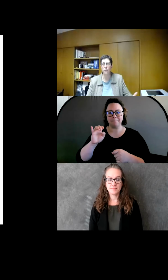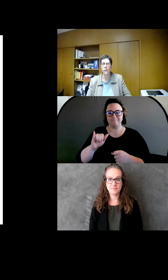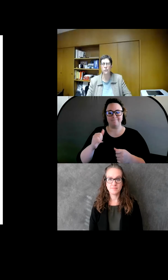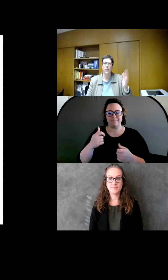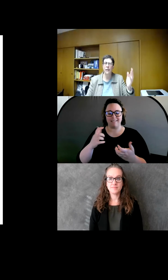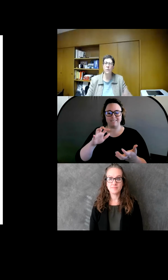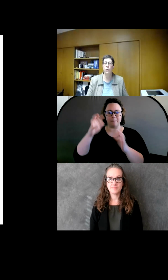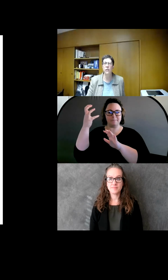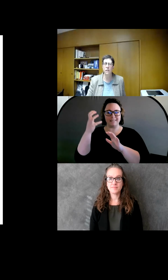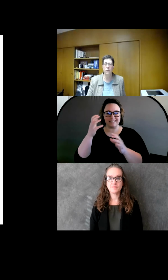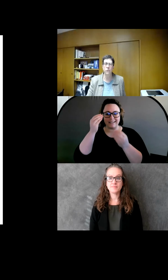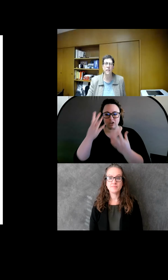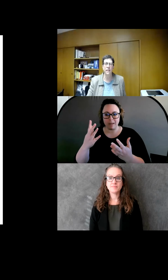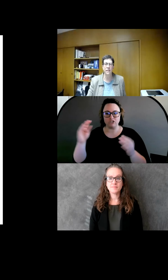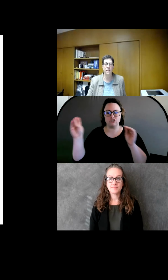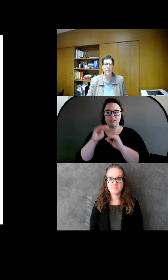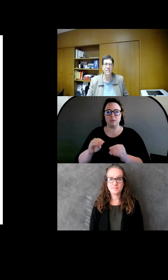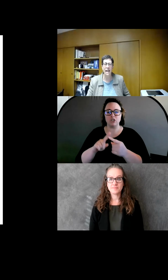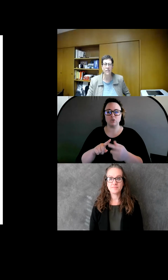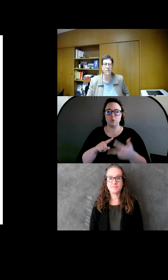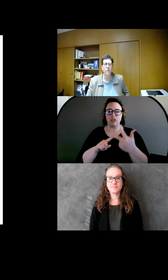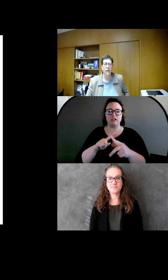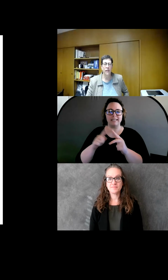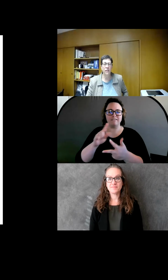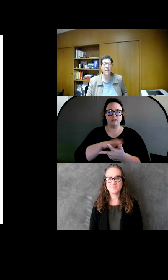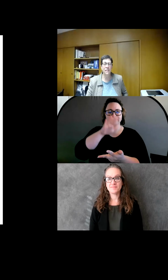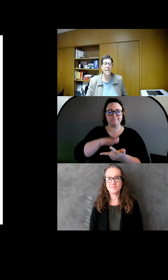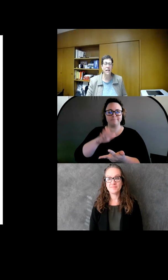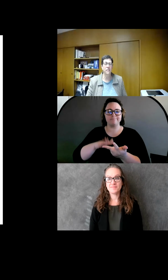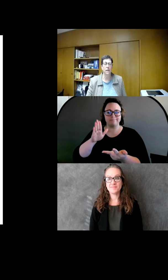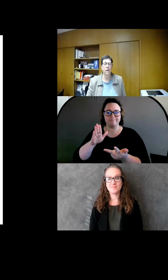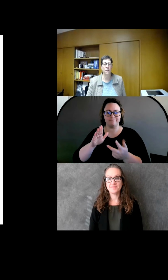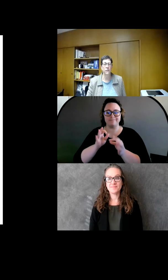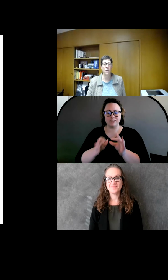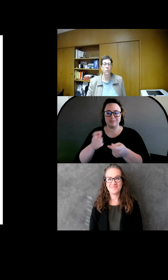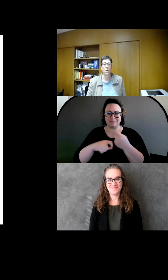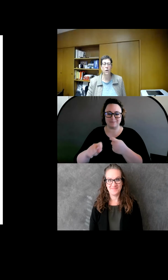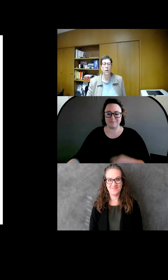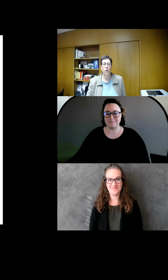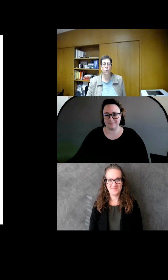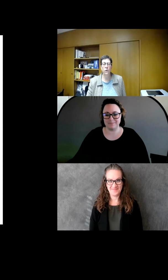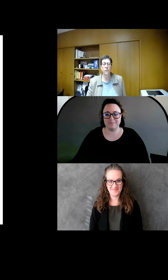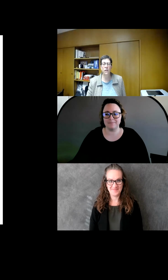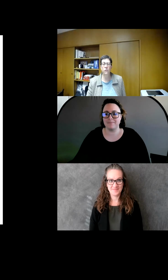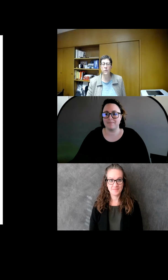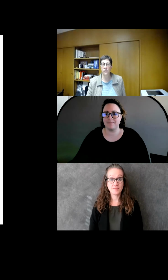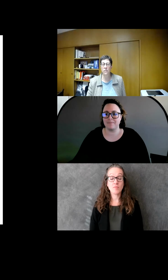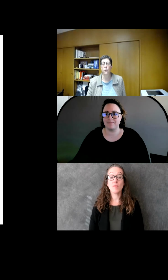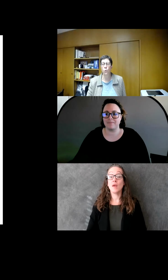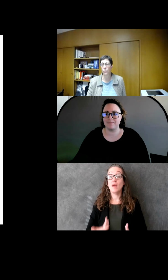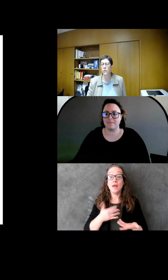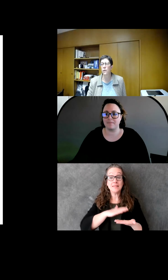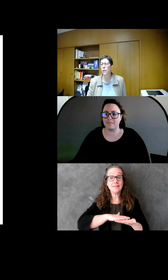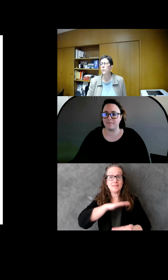messy information and put it into 3 neat stacks. And the neat stacks on this framework are: what are the characteristics